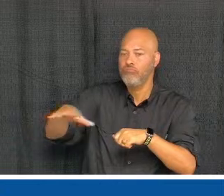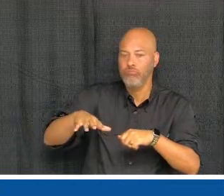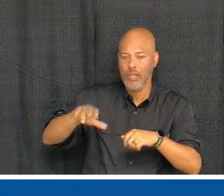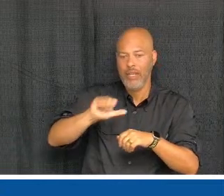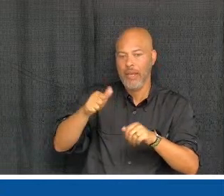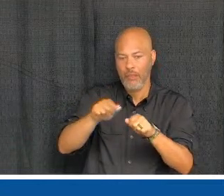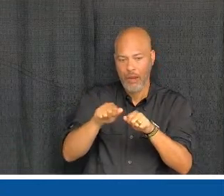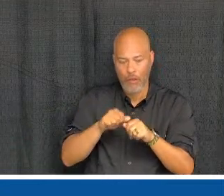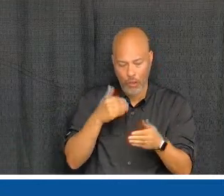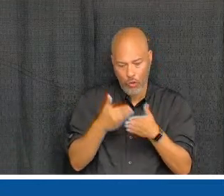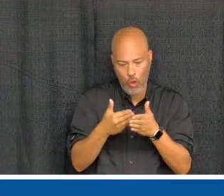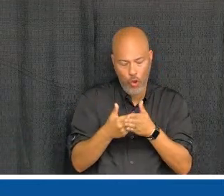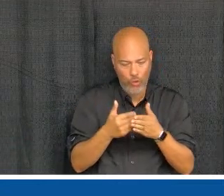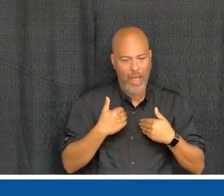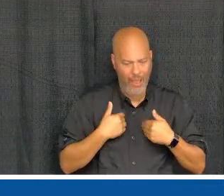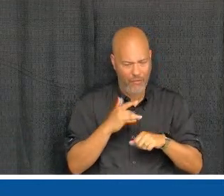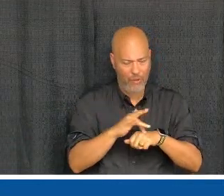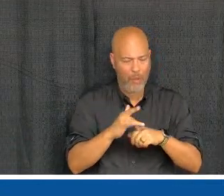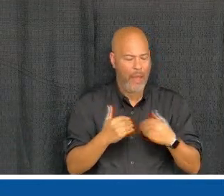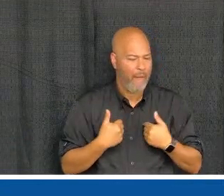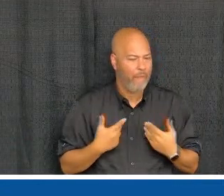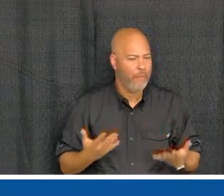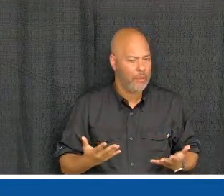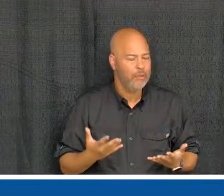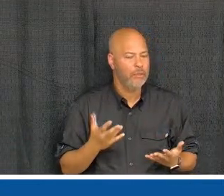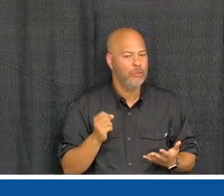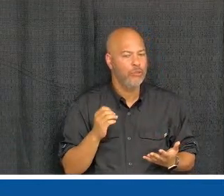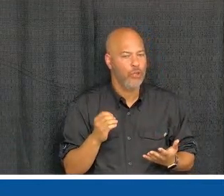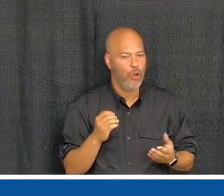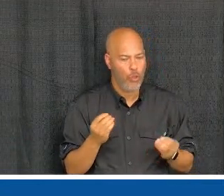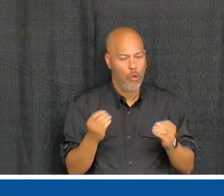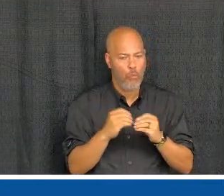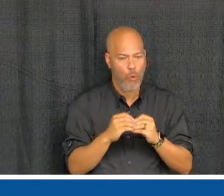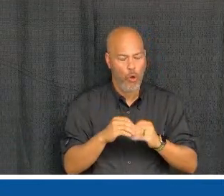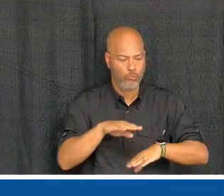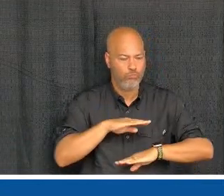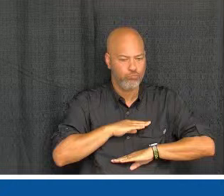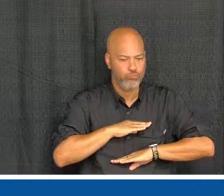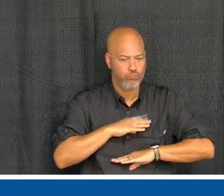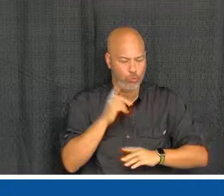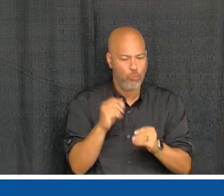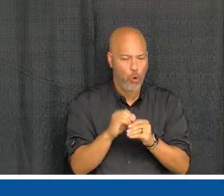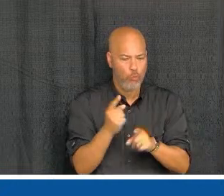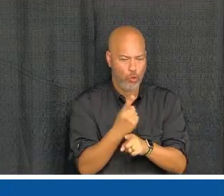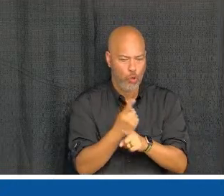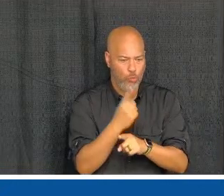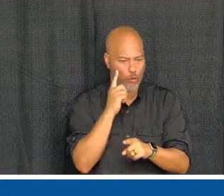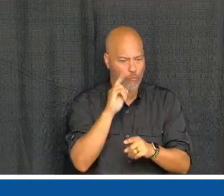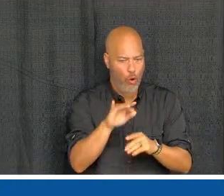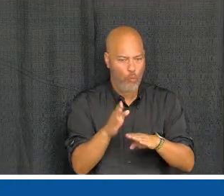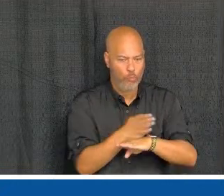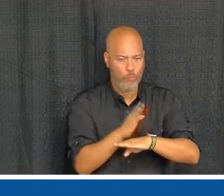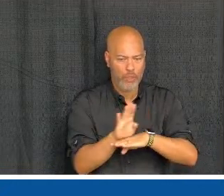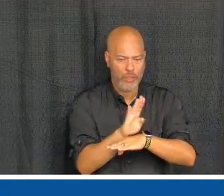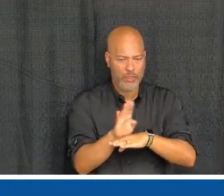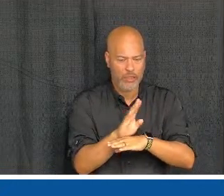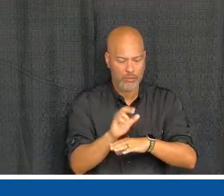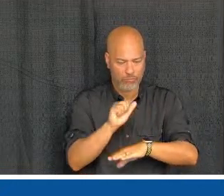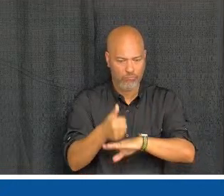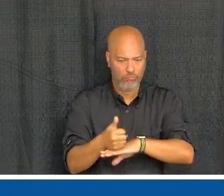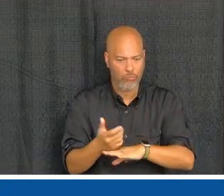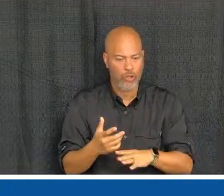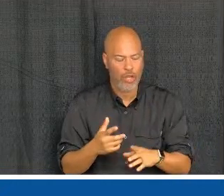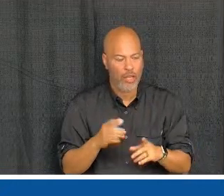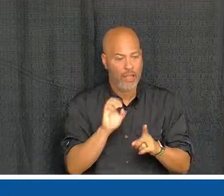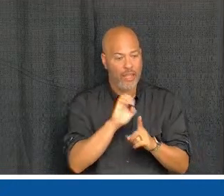in close proximity to this site that are in more appropriate locations for commercial development. Environmental